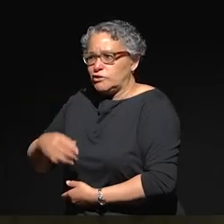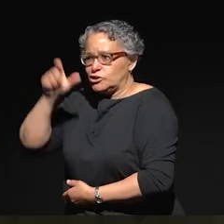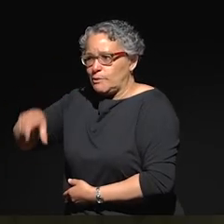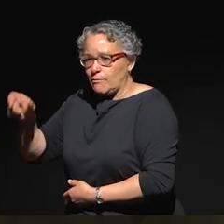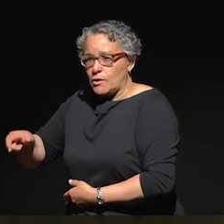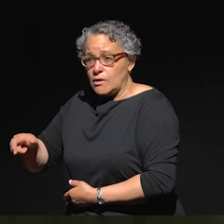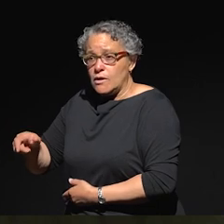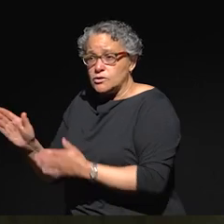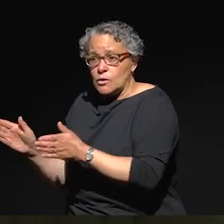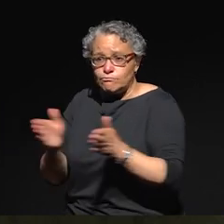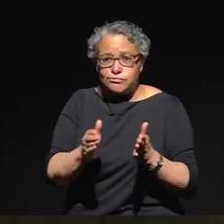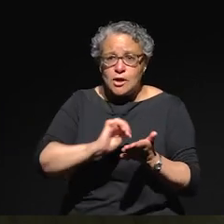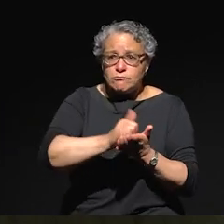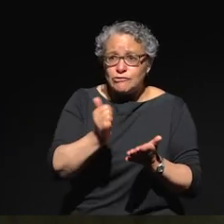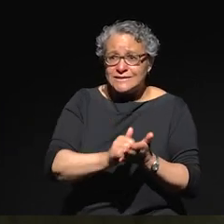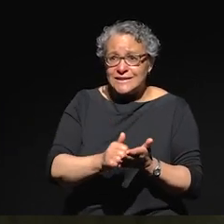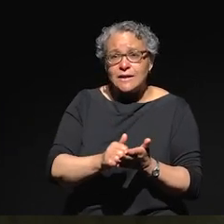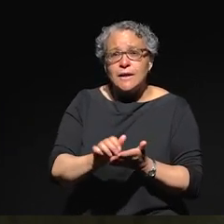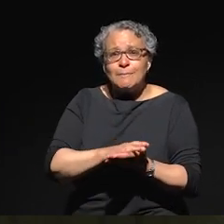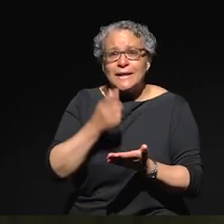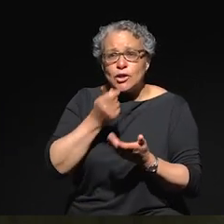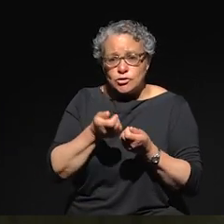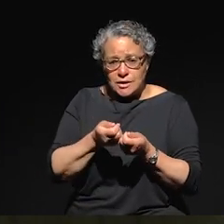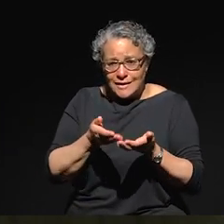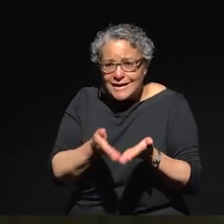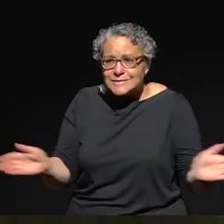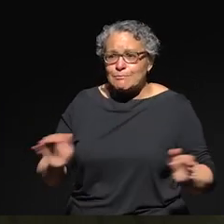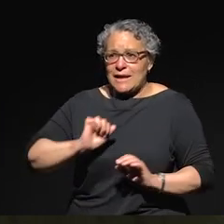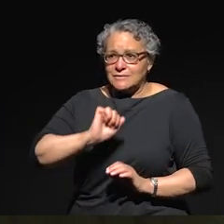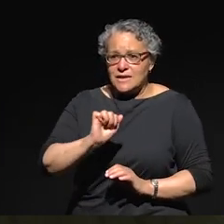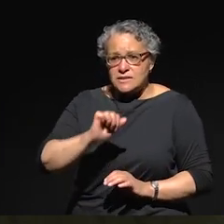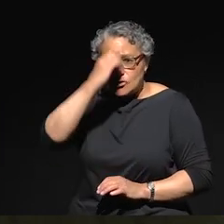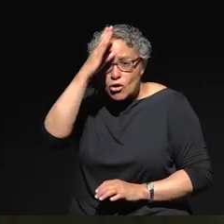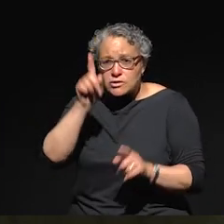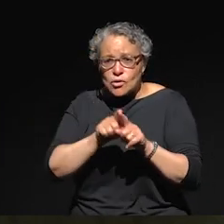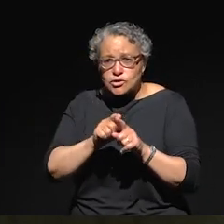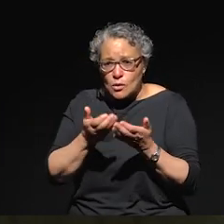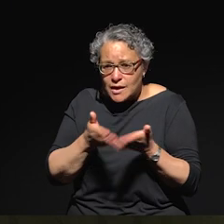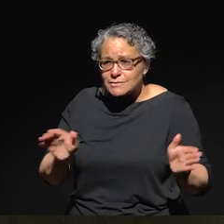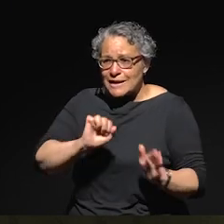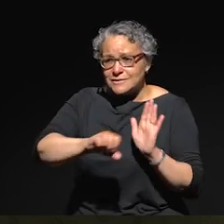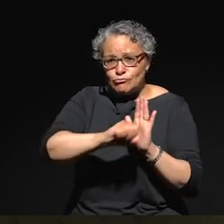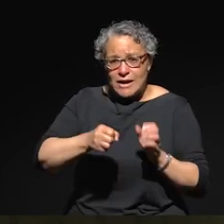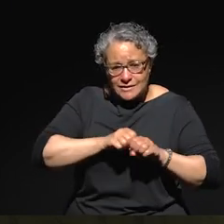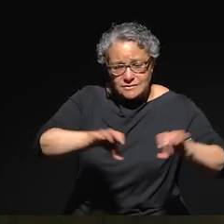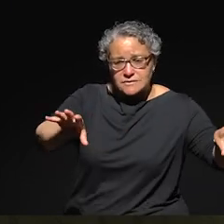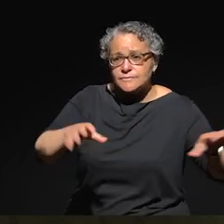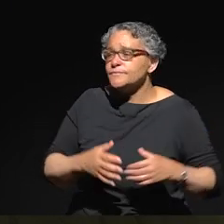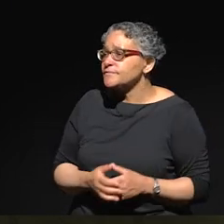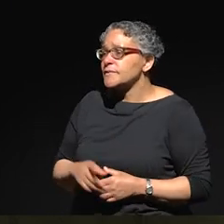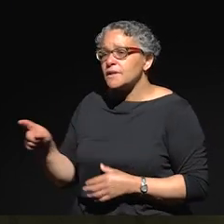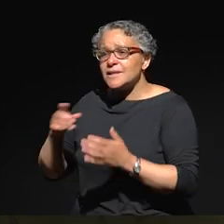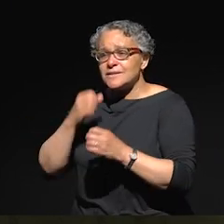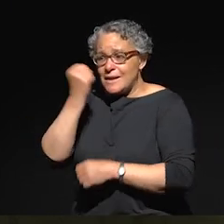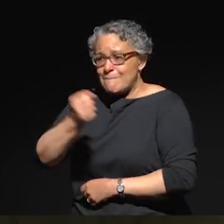to expand knowledge and his brand and disseminate his inventions much more broadly, both in terms of original design. So this is the Massacre of the